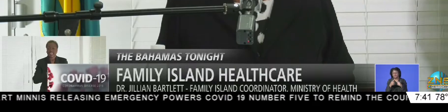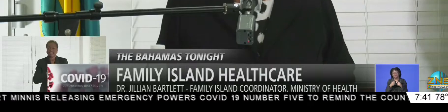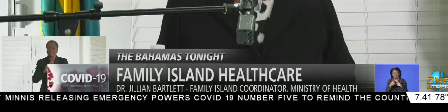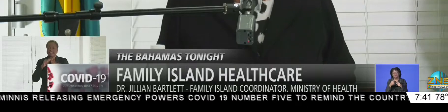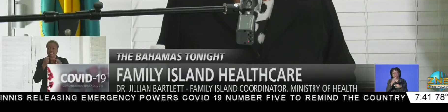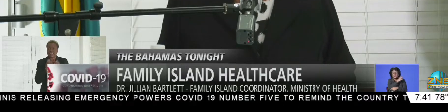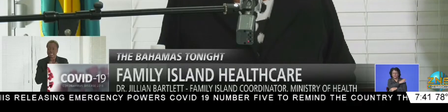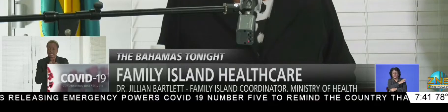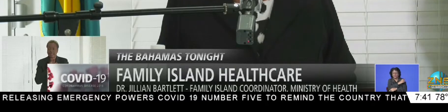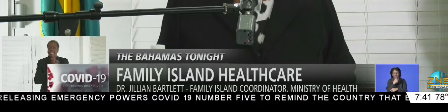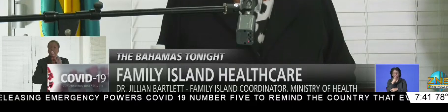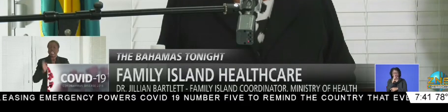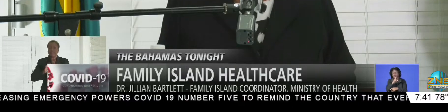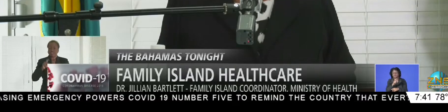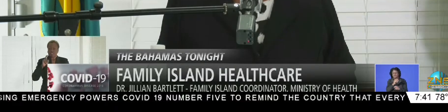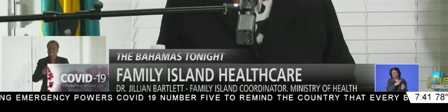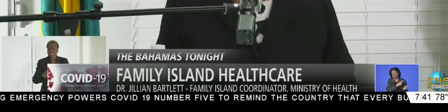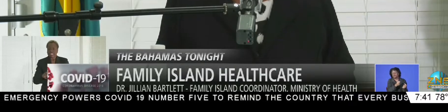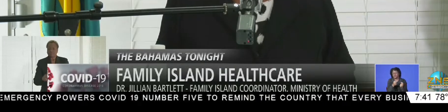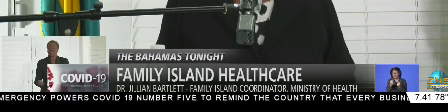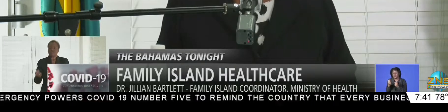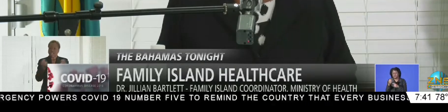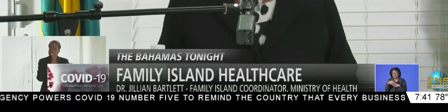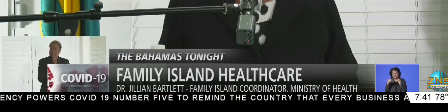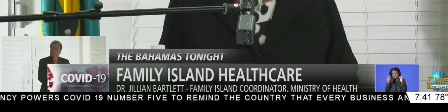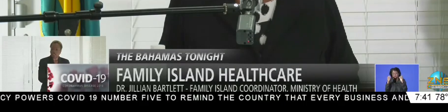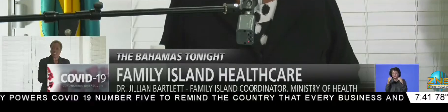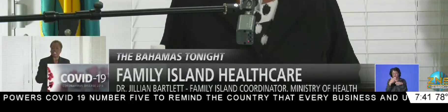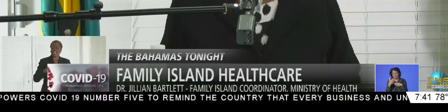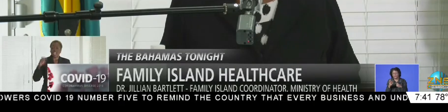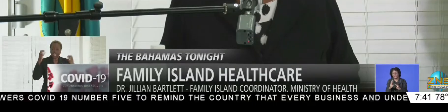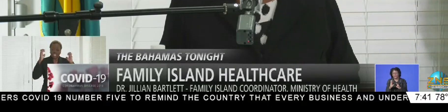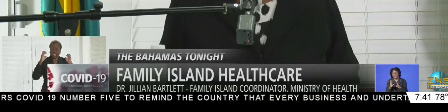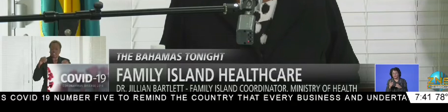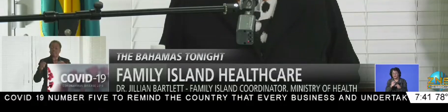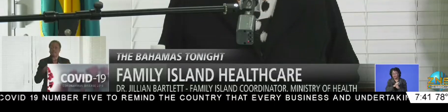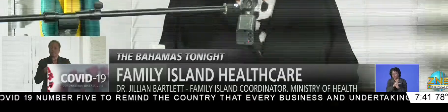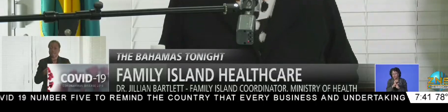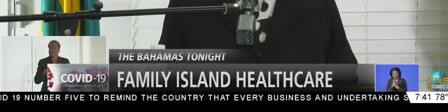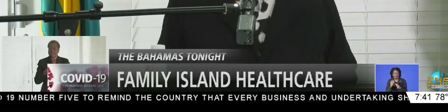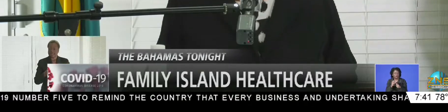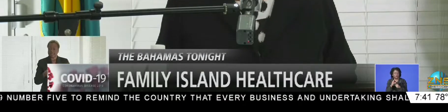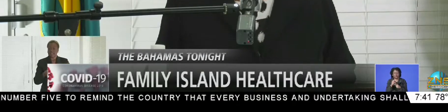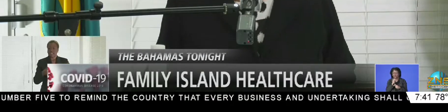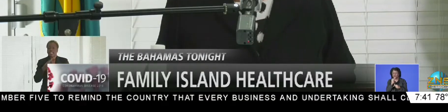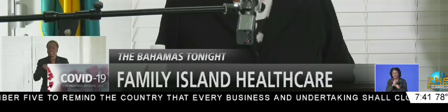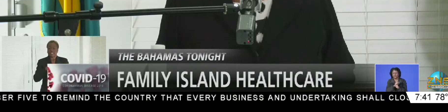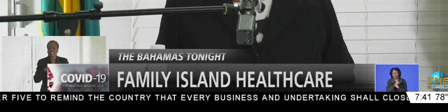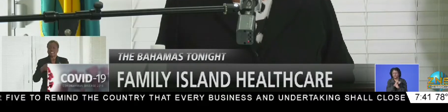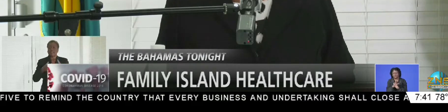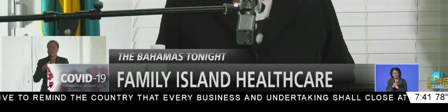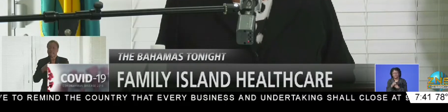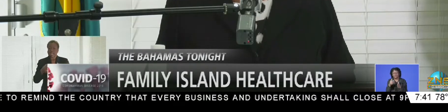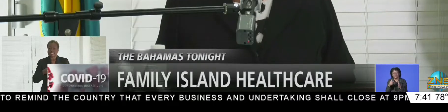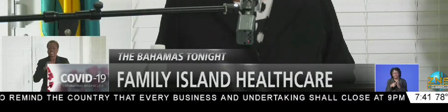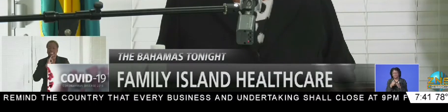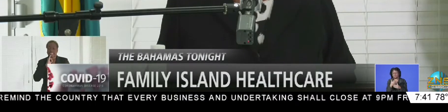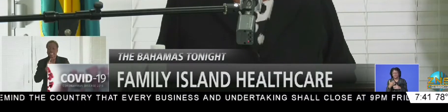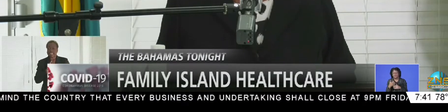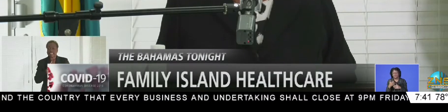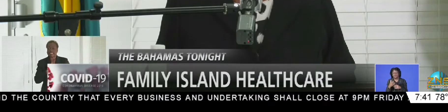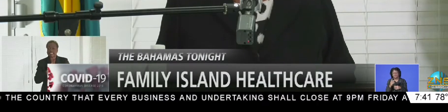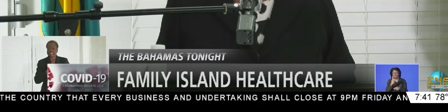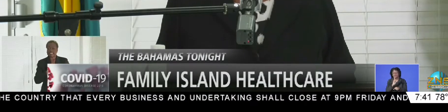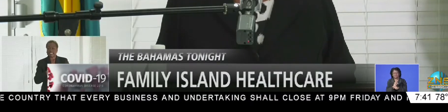be transported out in an urgent matter, whether it's COVID or non-COVID related, this matter is handled as urgent and